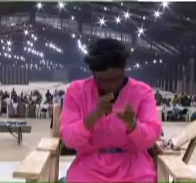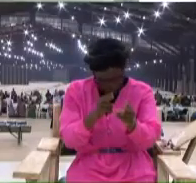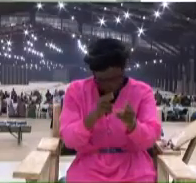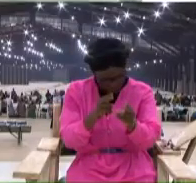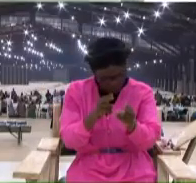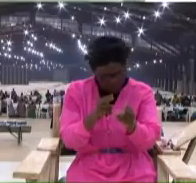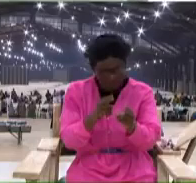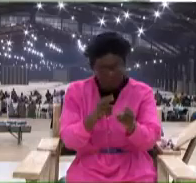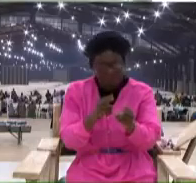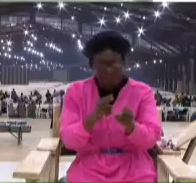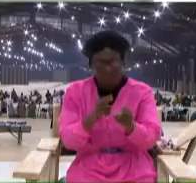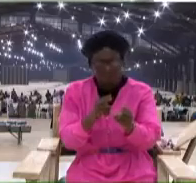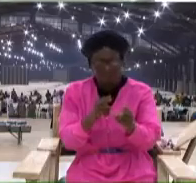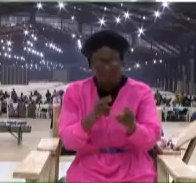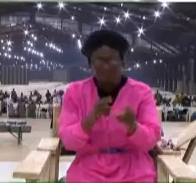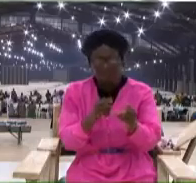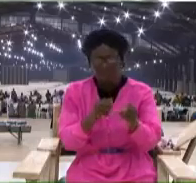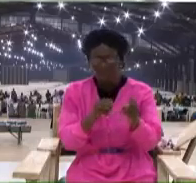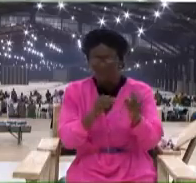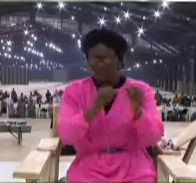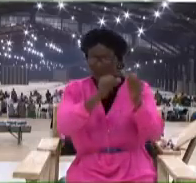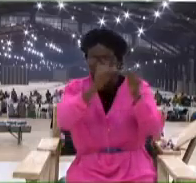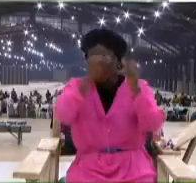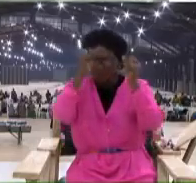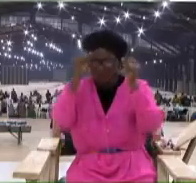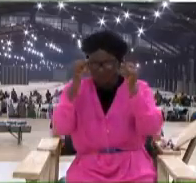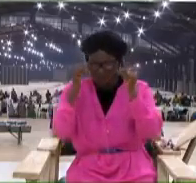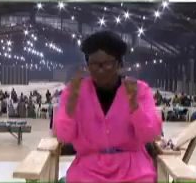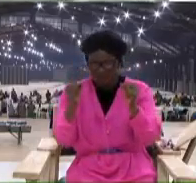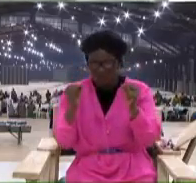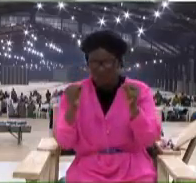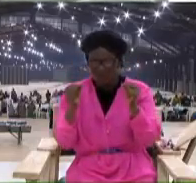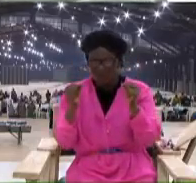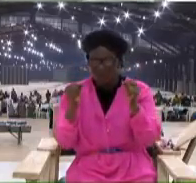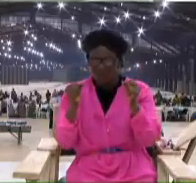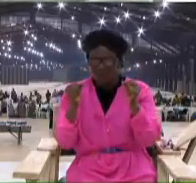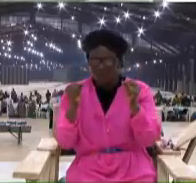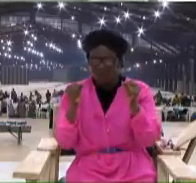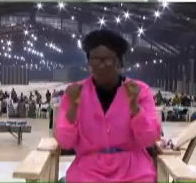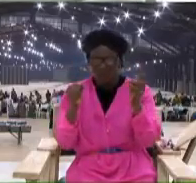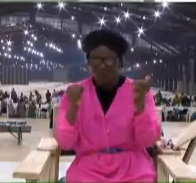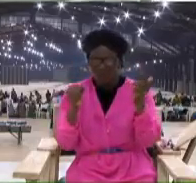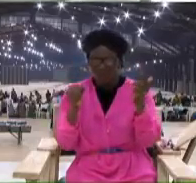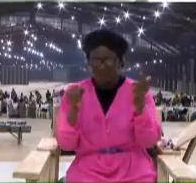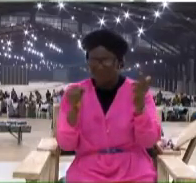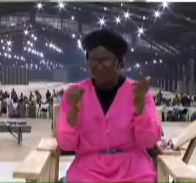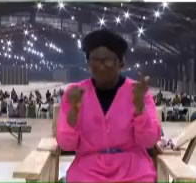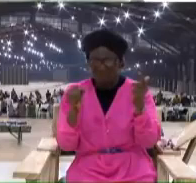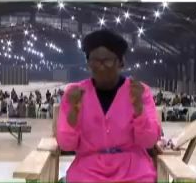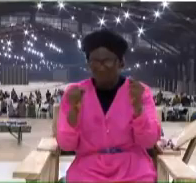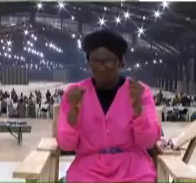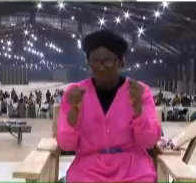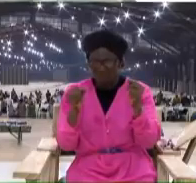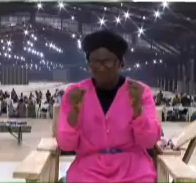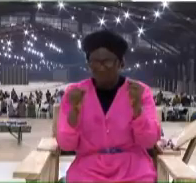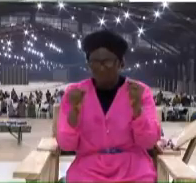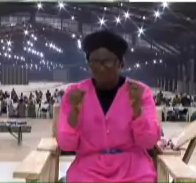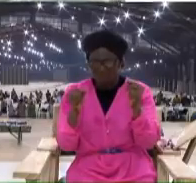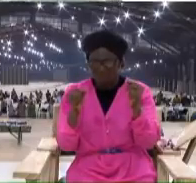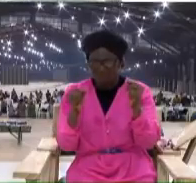honor. Father Almighty, we give you all the glory. We give you all the honor. We give you all the